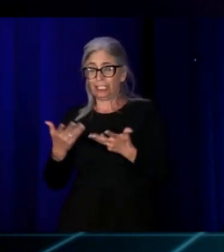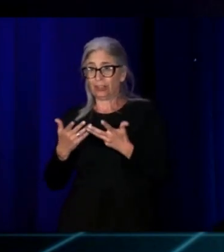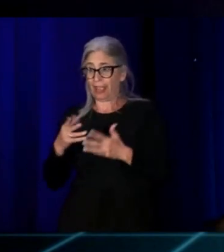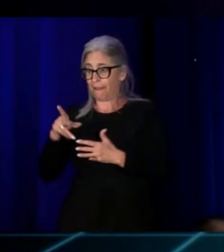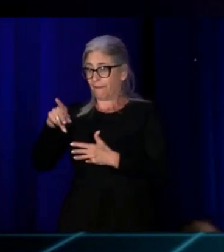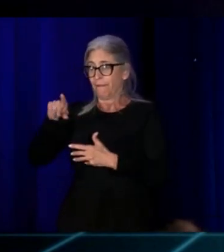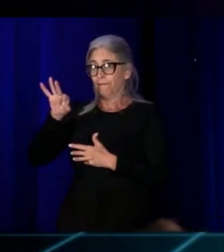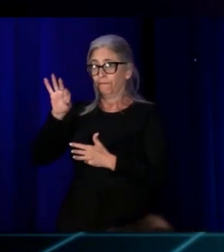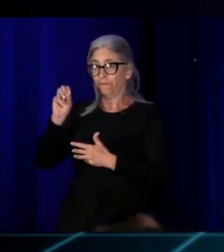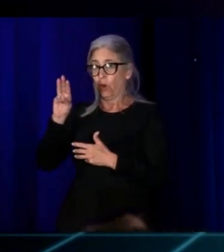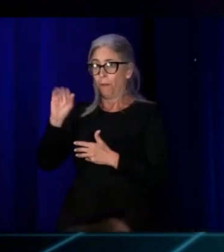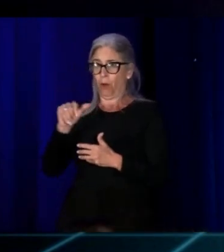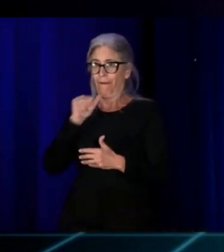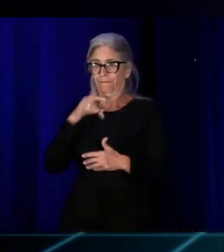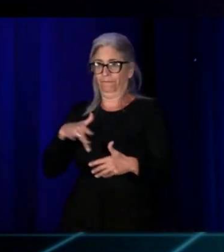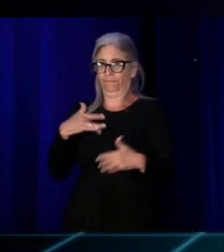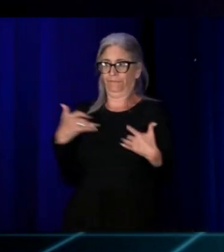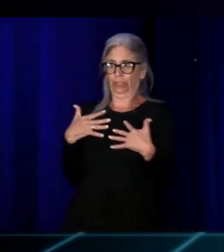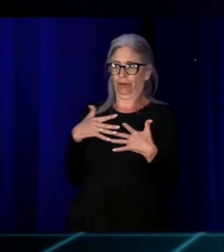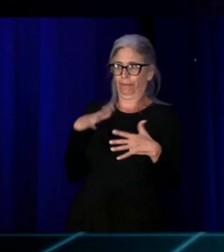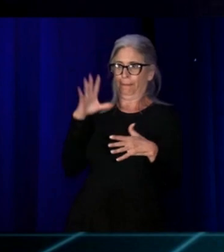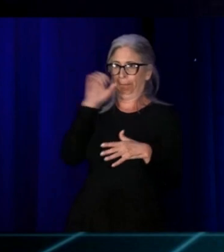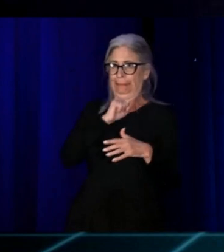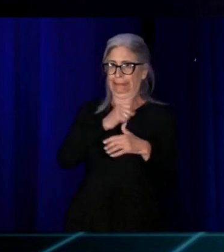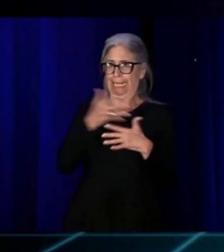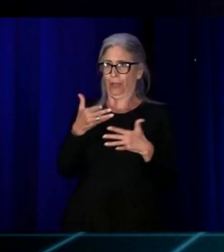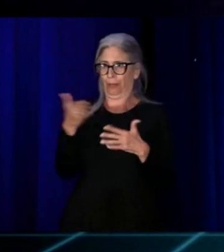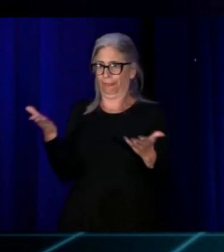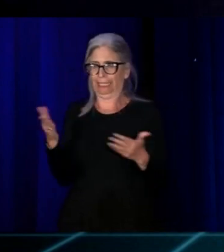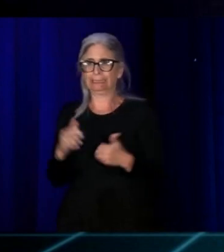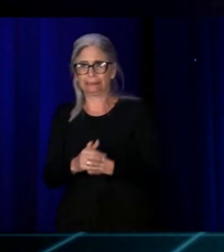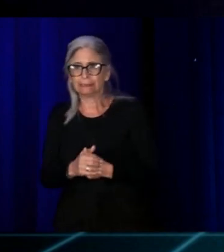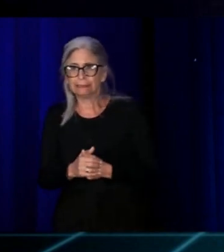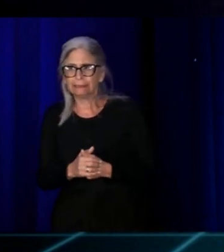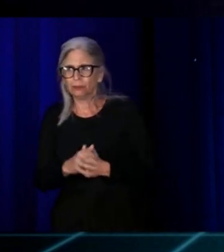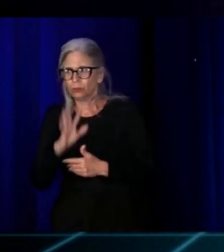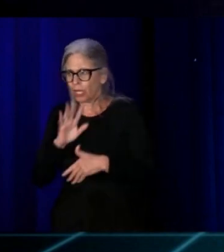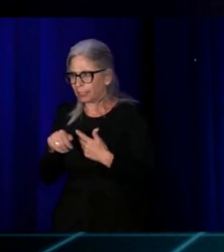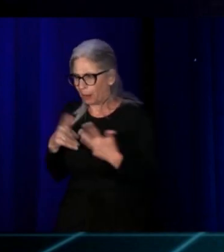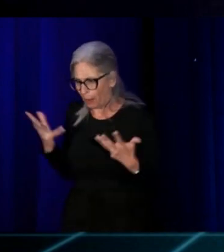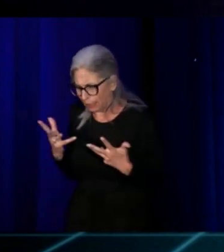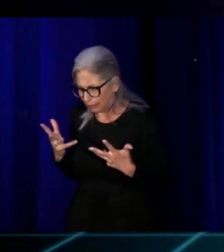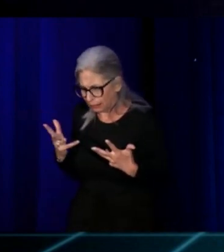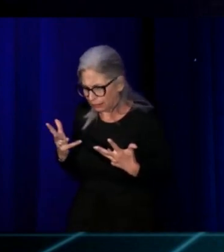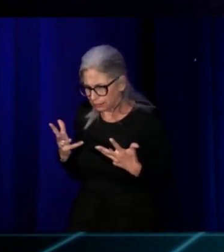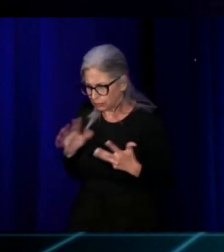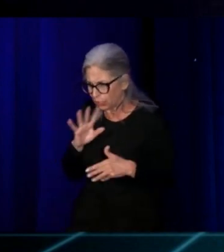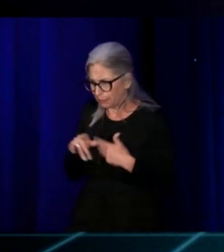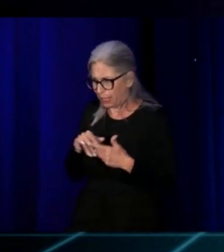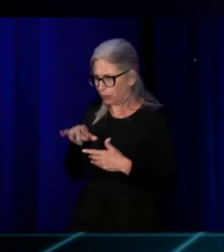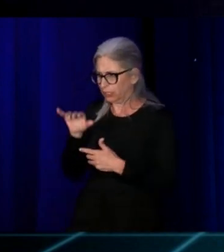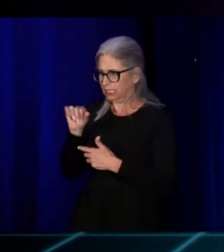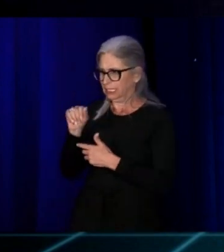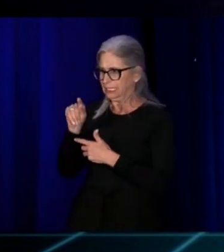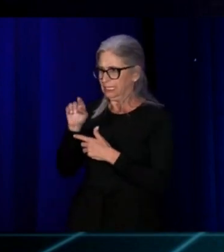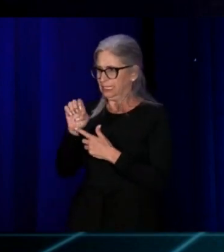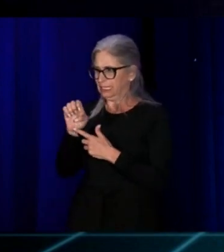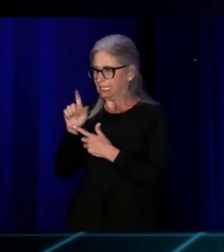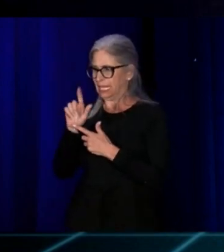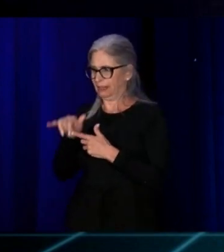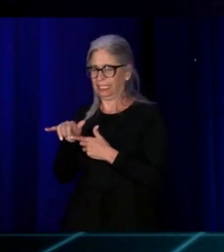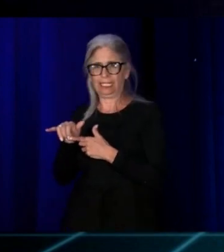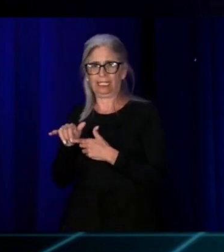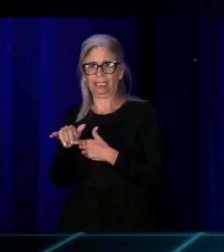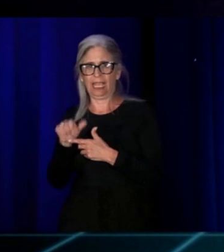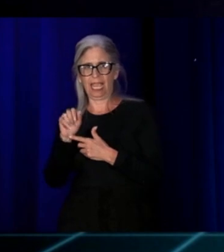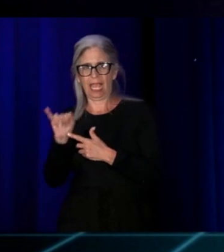Like, that's how good this is. All right. What are we talking about? Can I talk about state machines? No, we're Okay, at